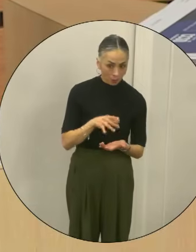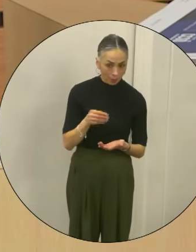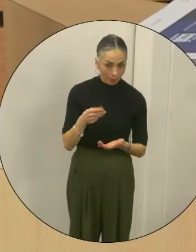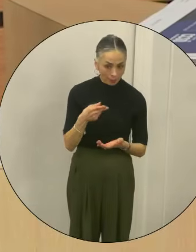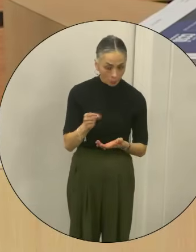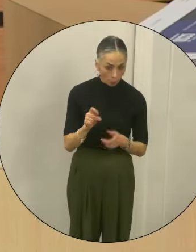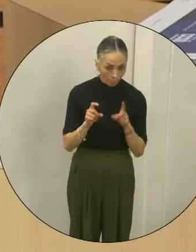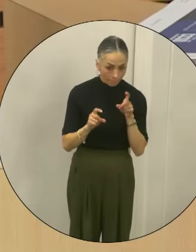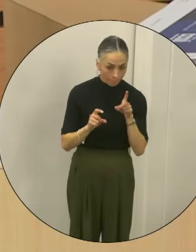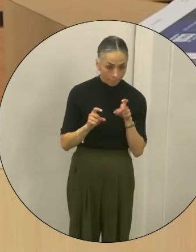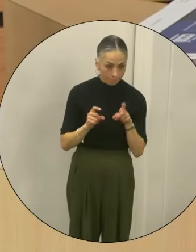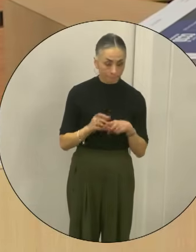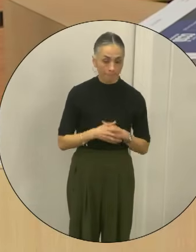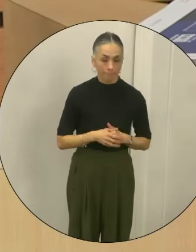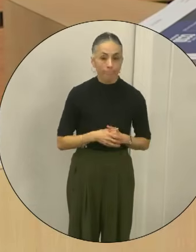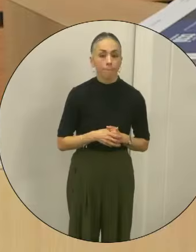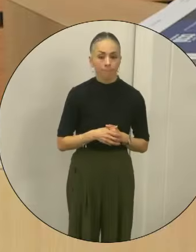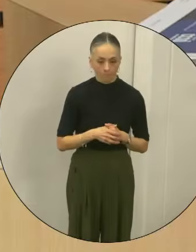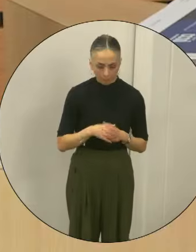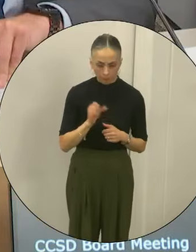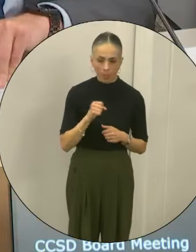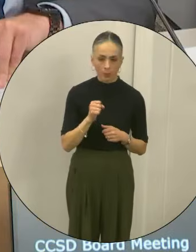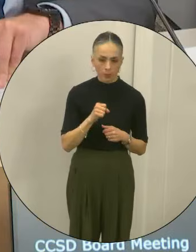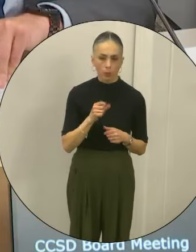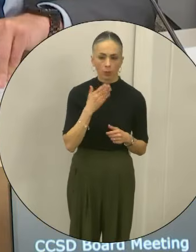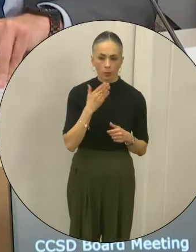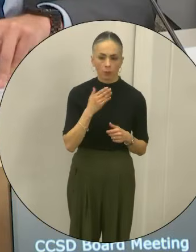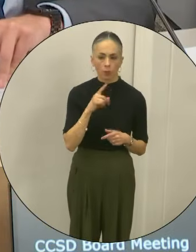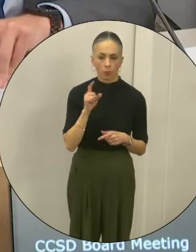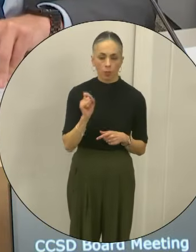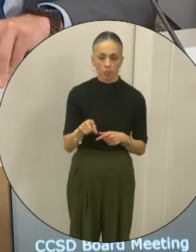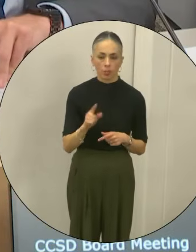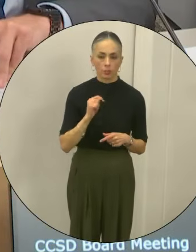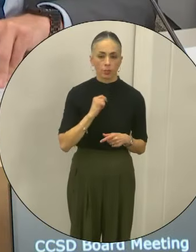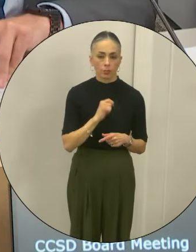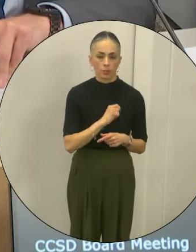schools? Absolutely, and thank you for the question, Trustee